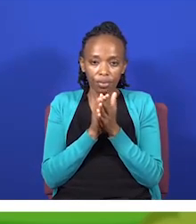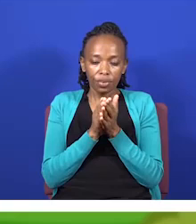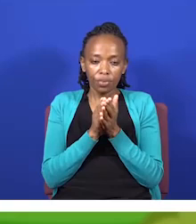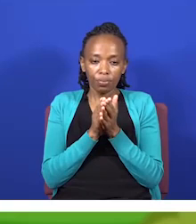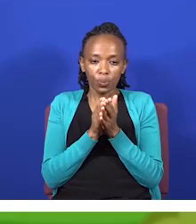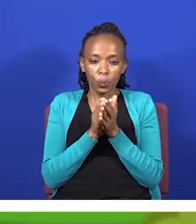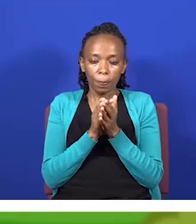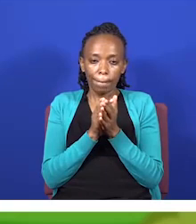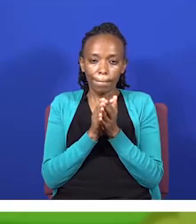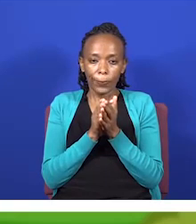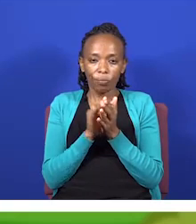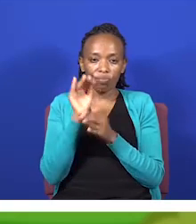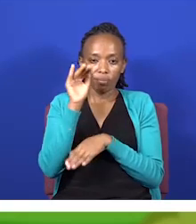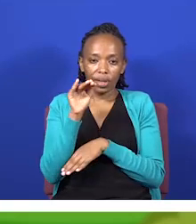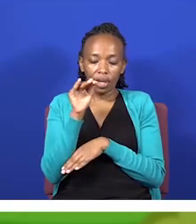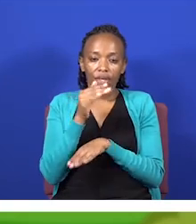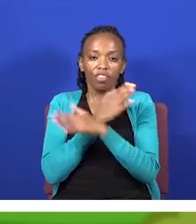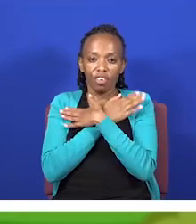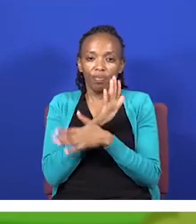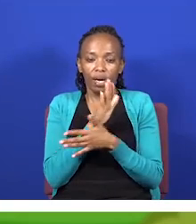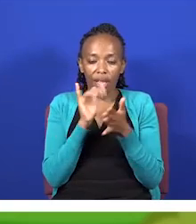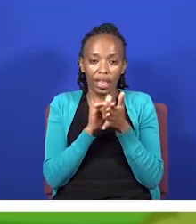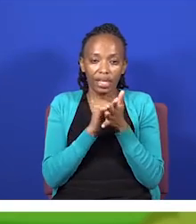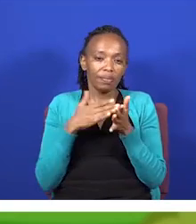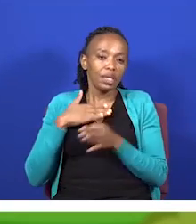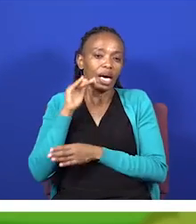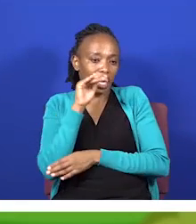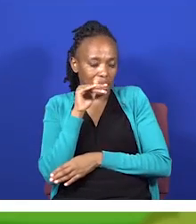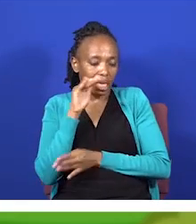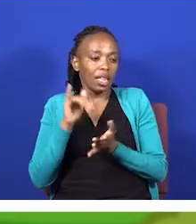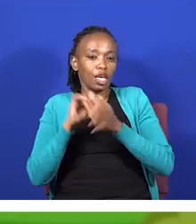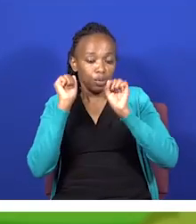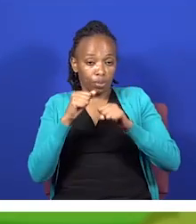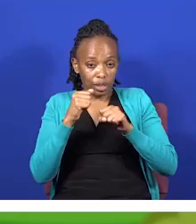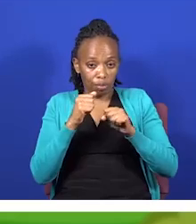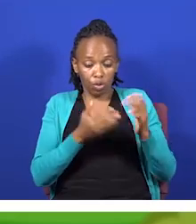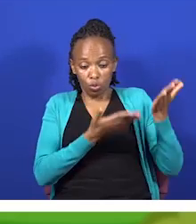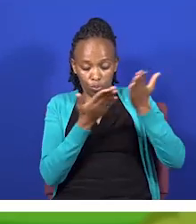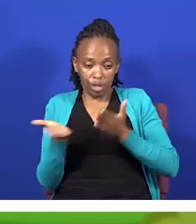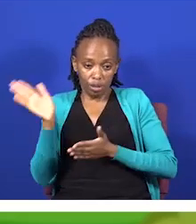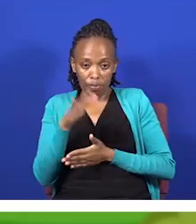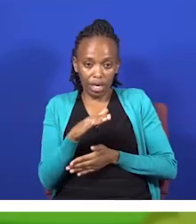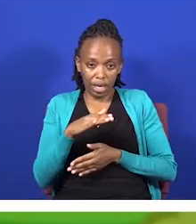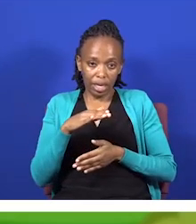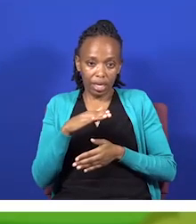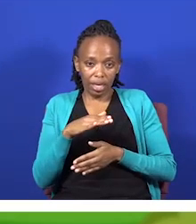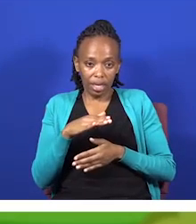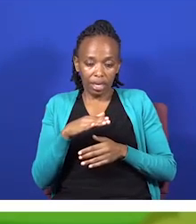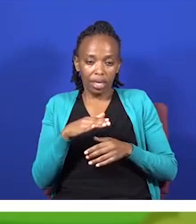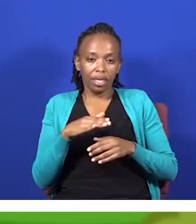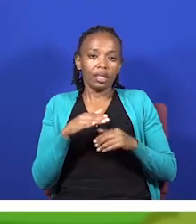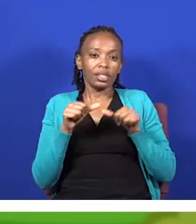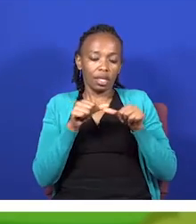He asked Philemon, his friend, that I appeal to you that you may bring him back and get him back to still work for